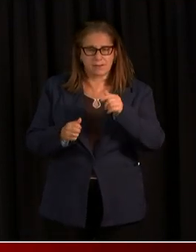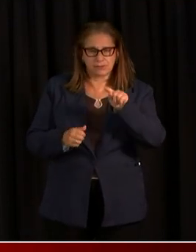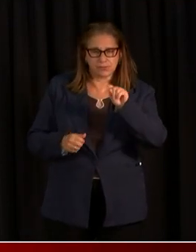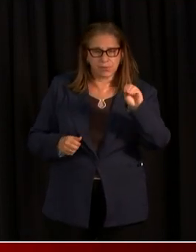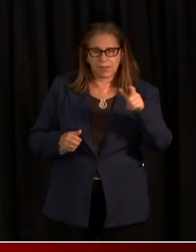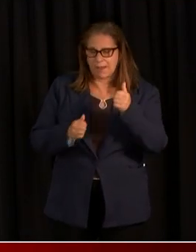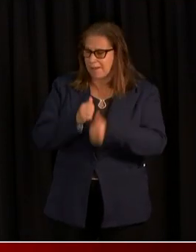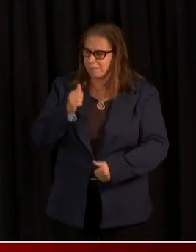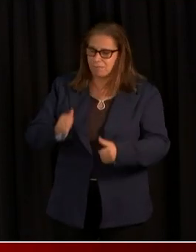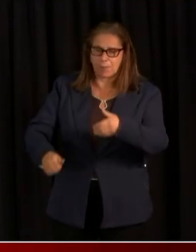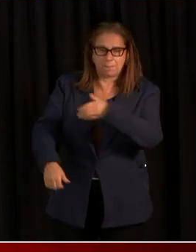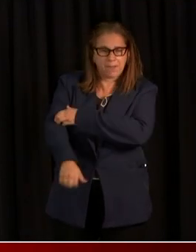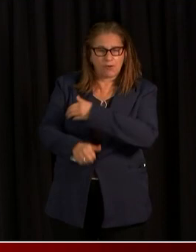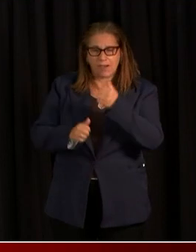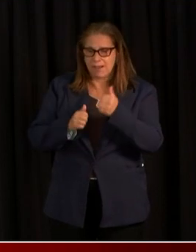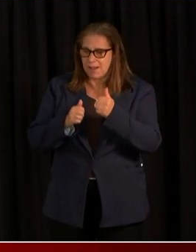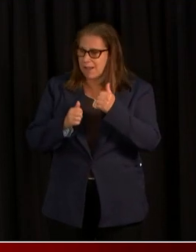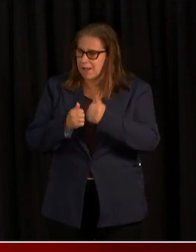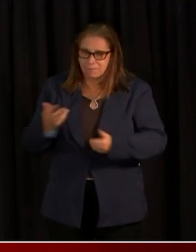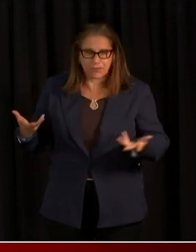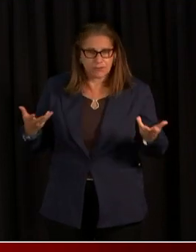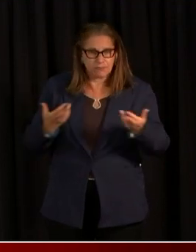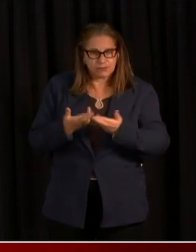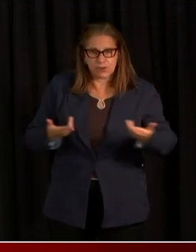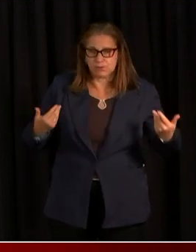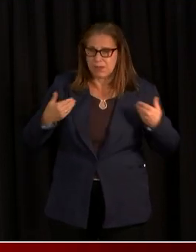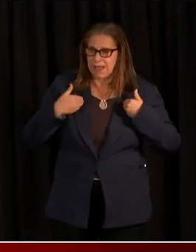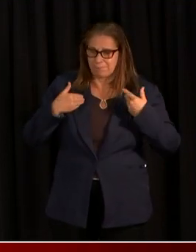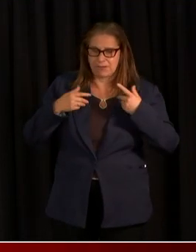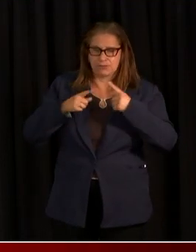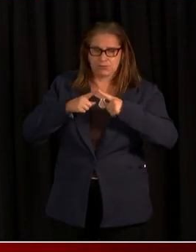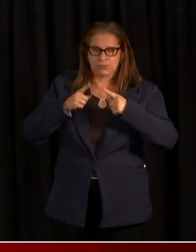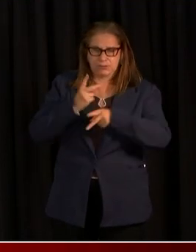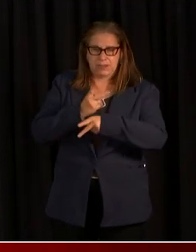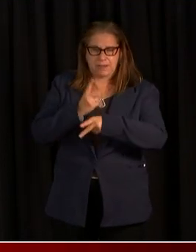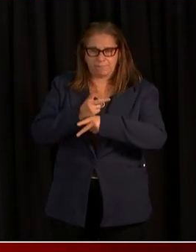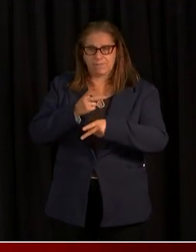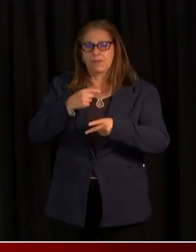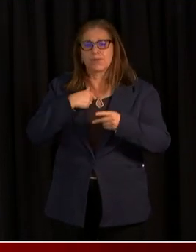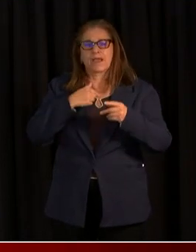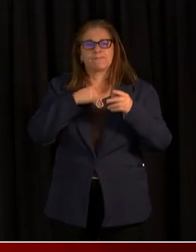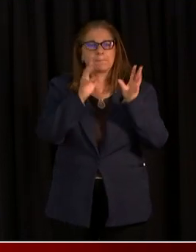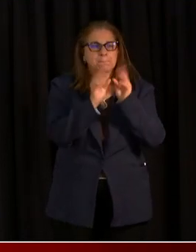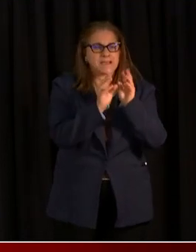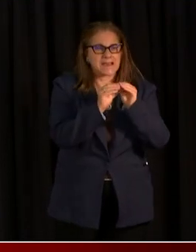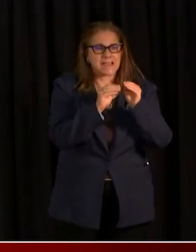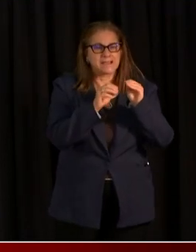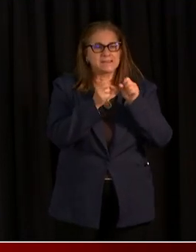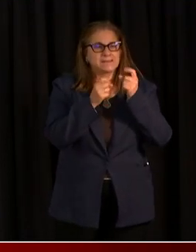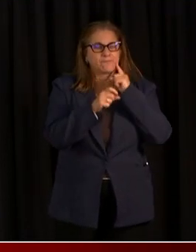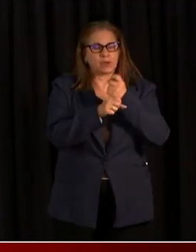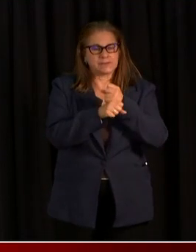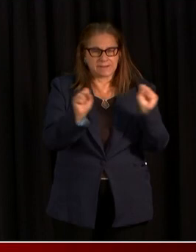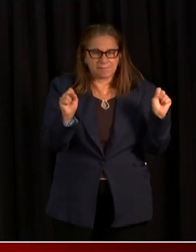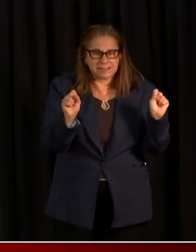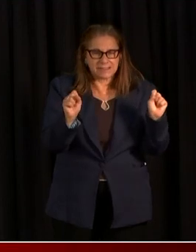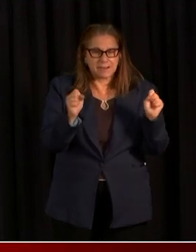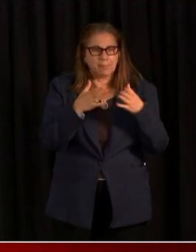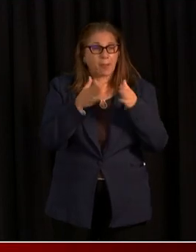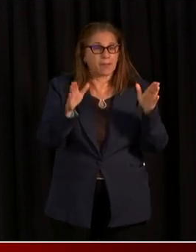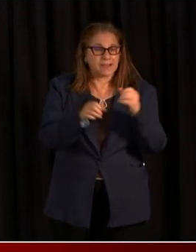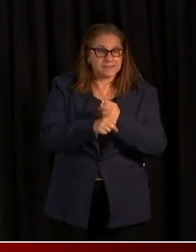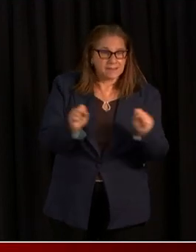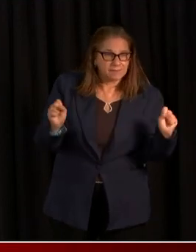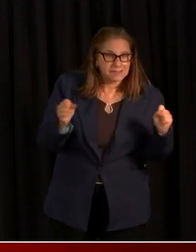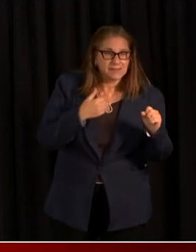have had several high-level meetings of our public safety team on additional tools that we may need